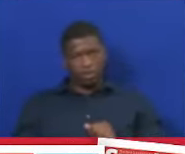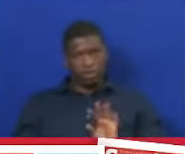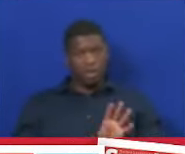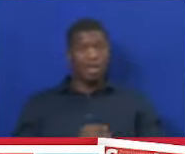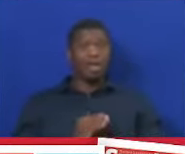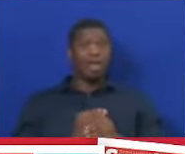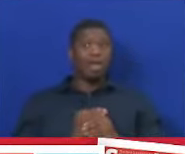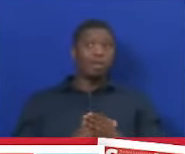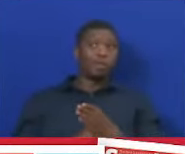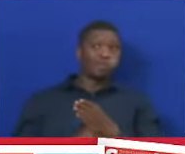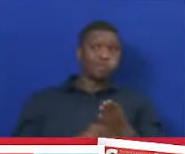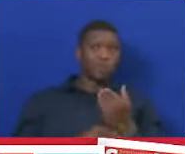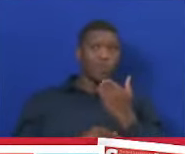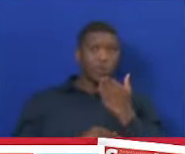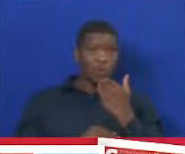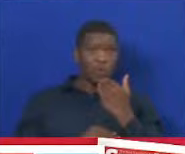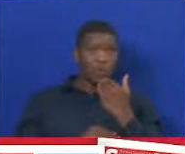by.